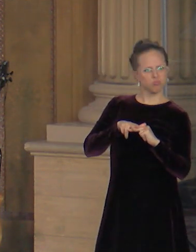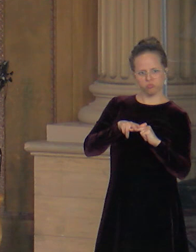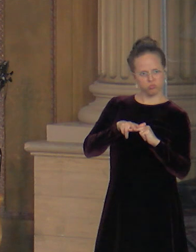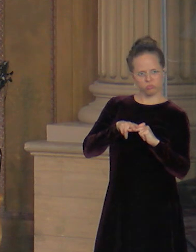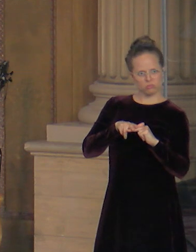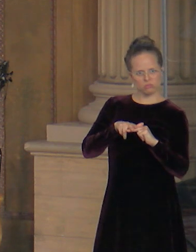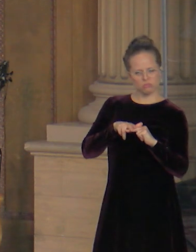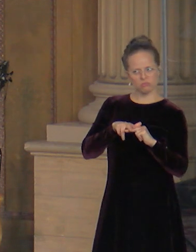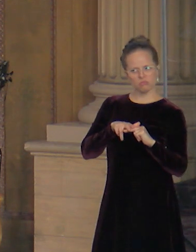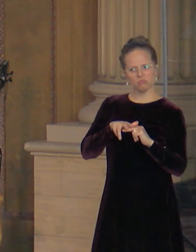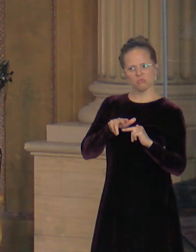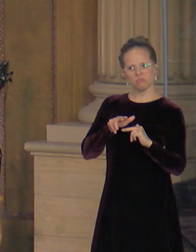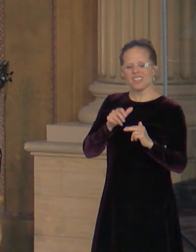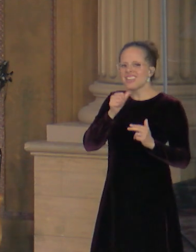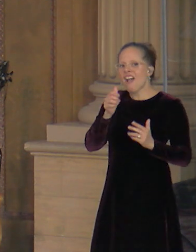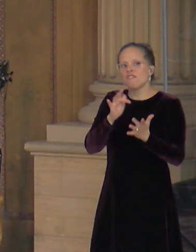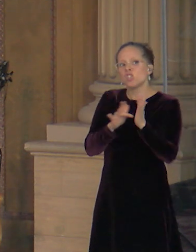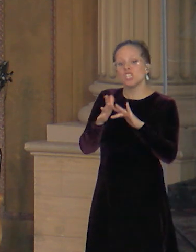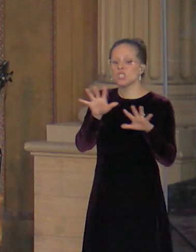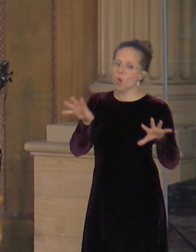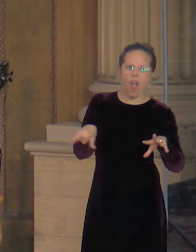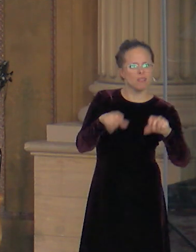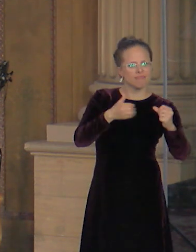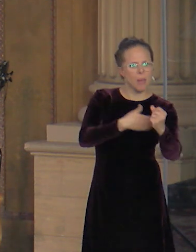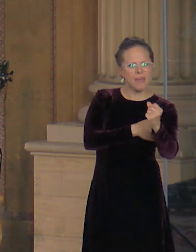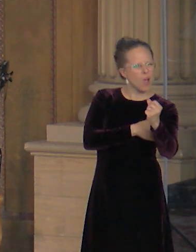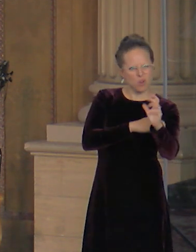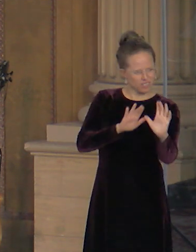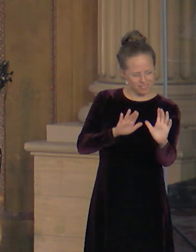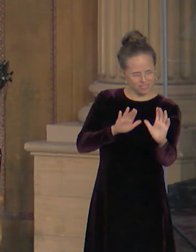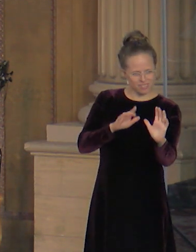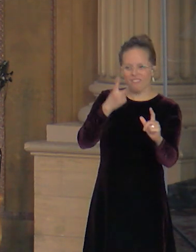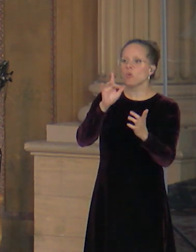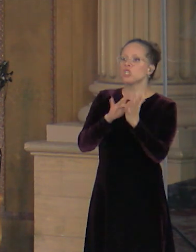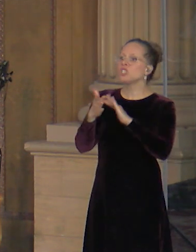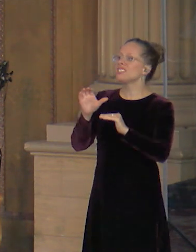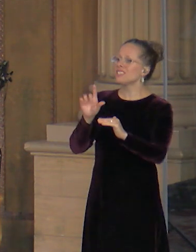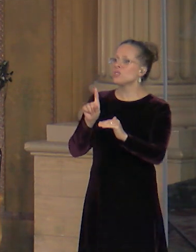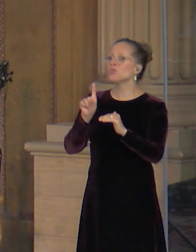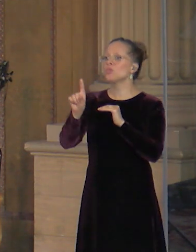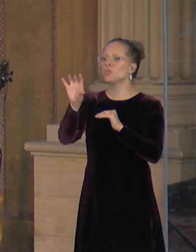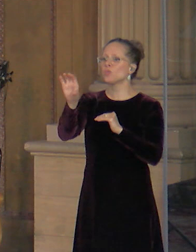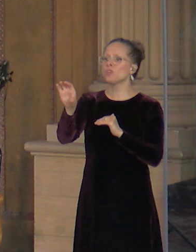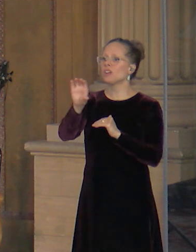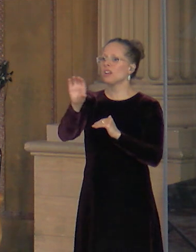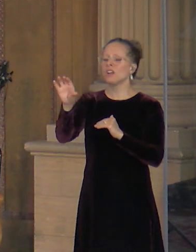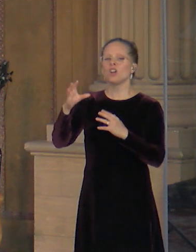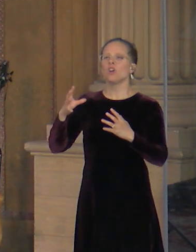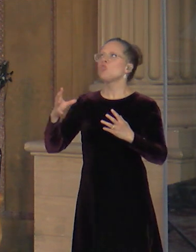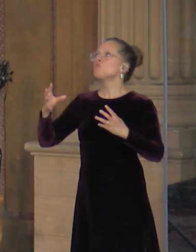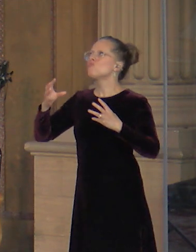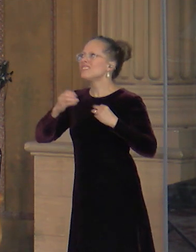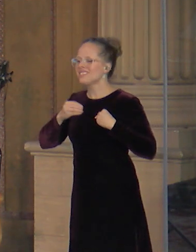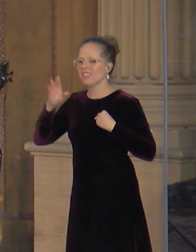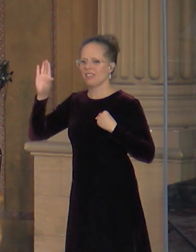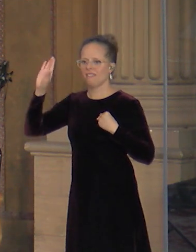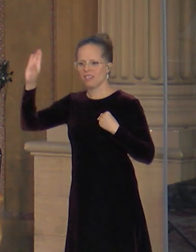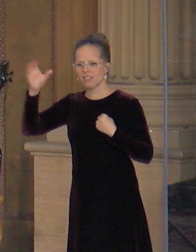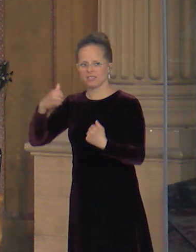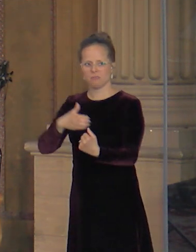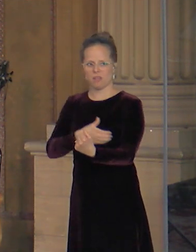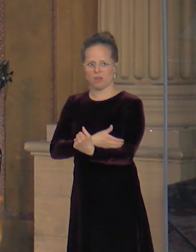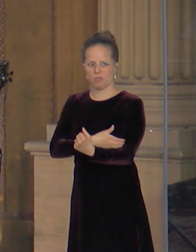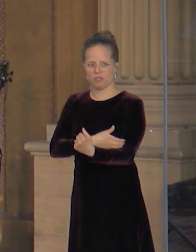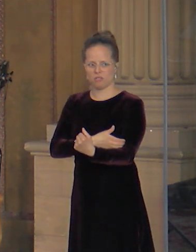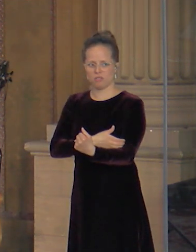Jesus was tempted here with this easy way to the top and for us this is a real